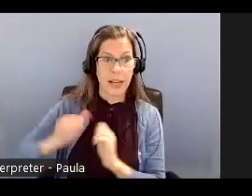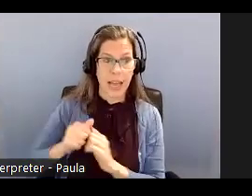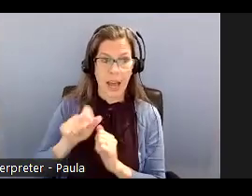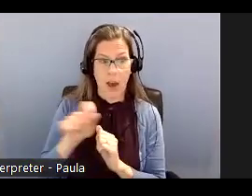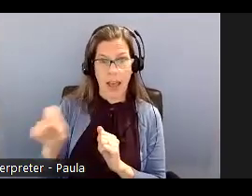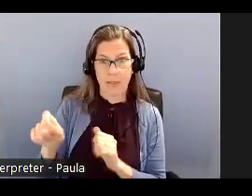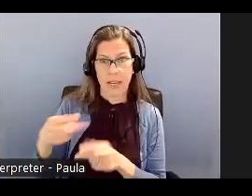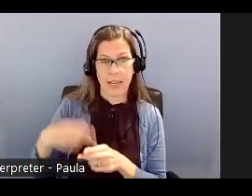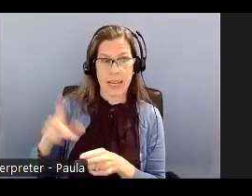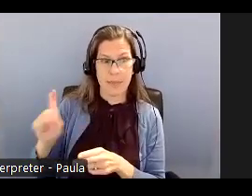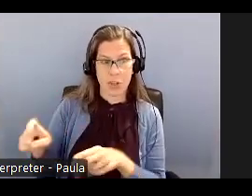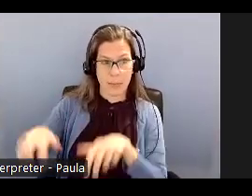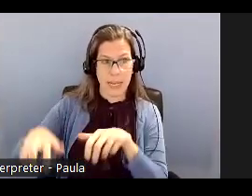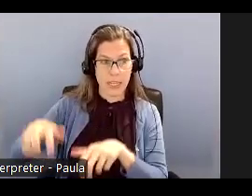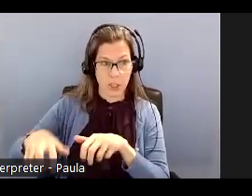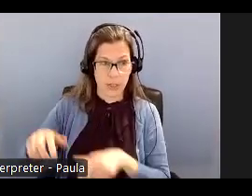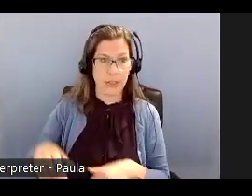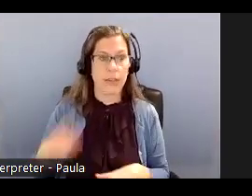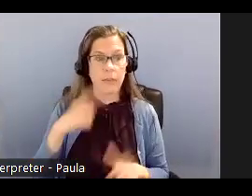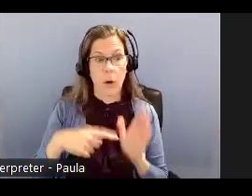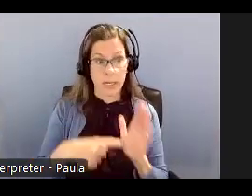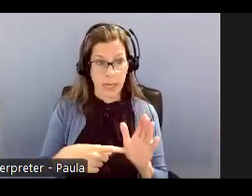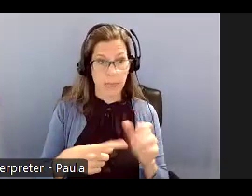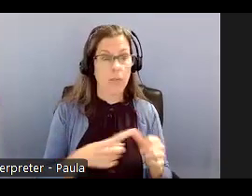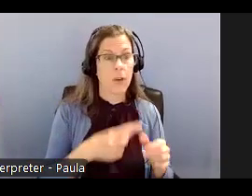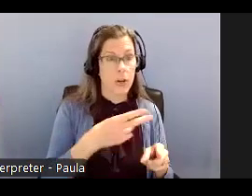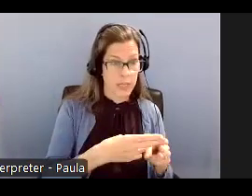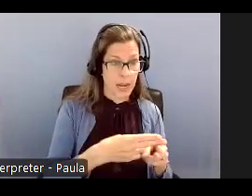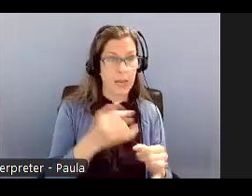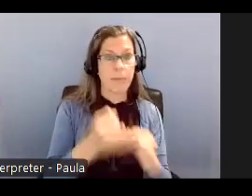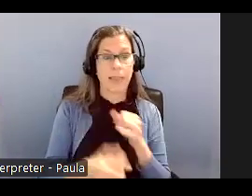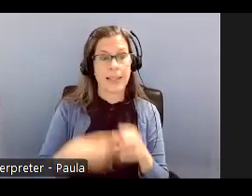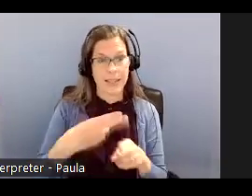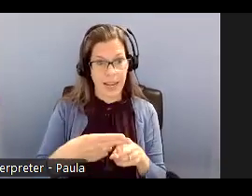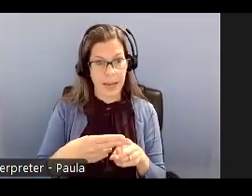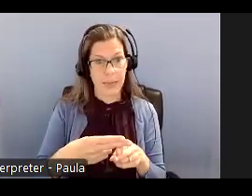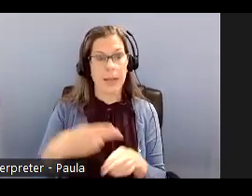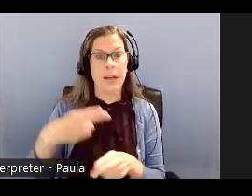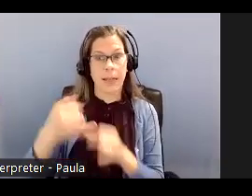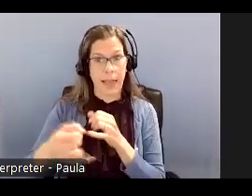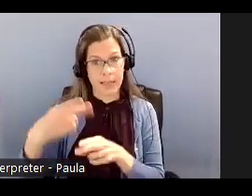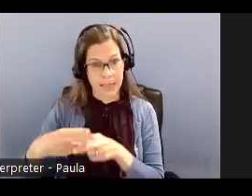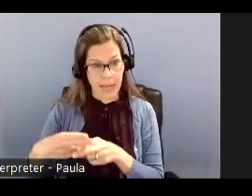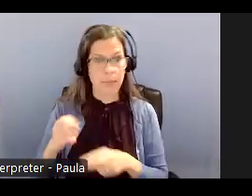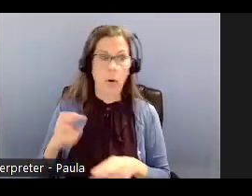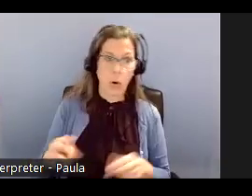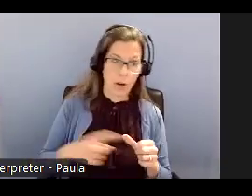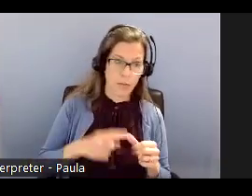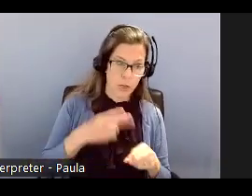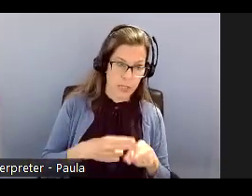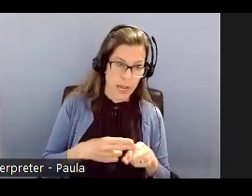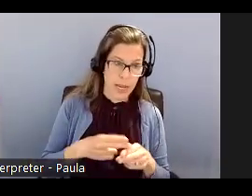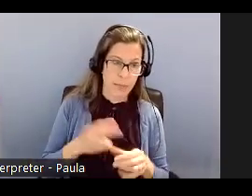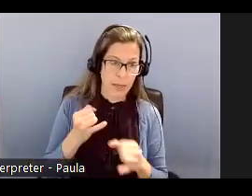hyphenated names should be entered. As an example, first name, last name, or first name, last